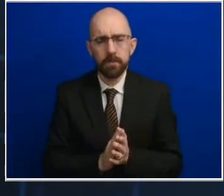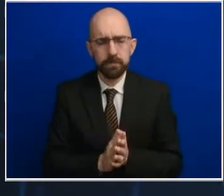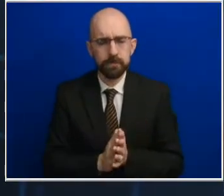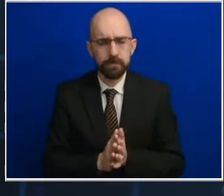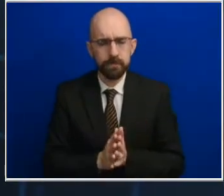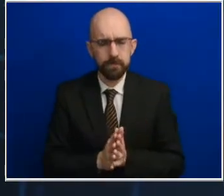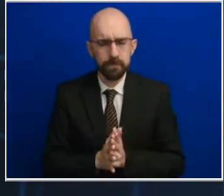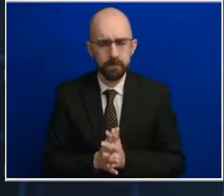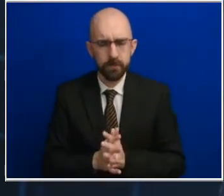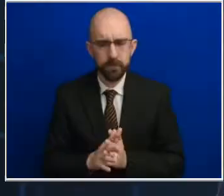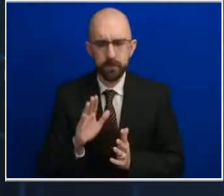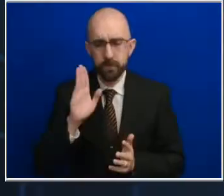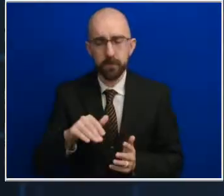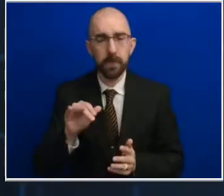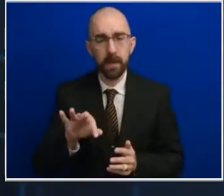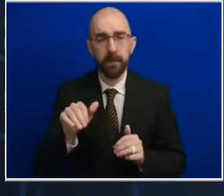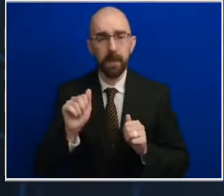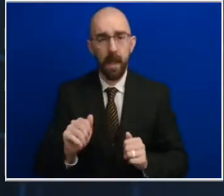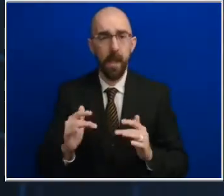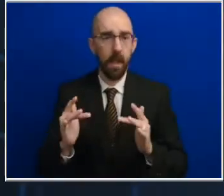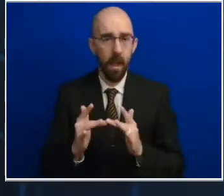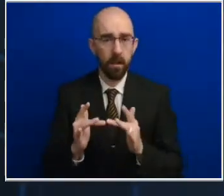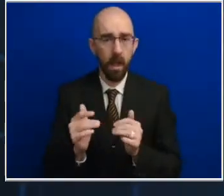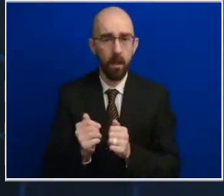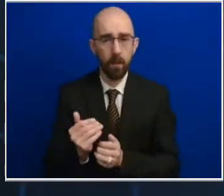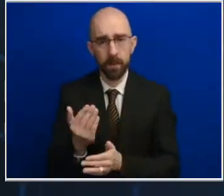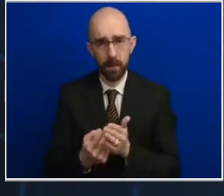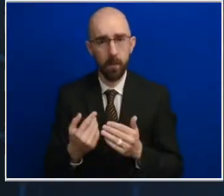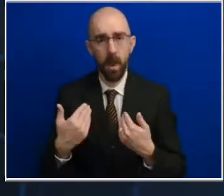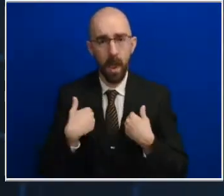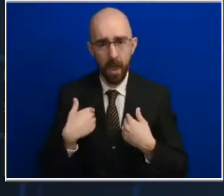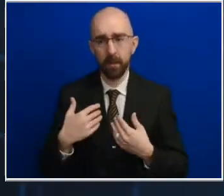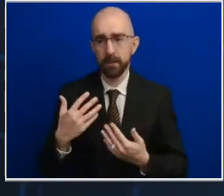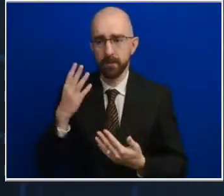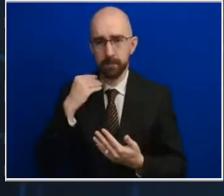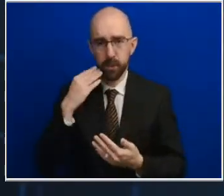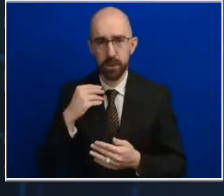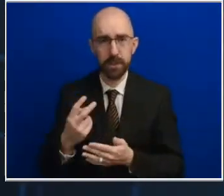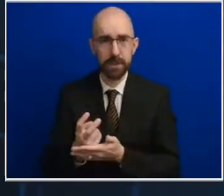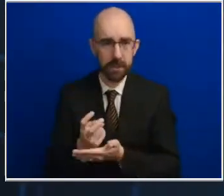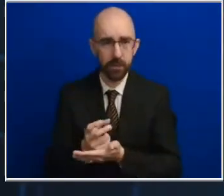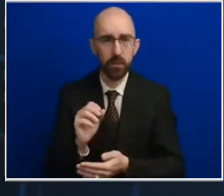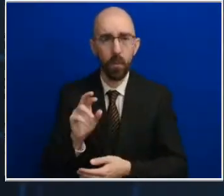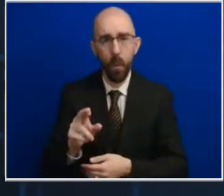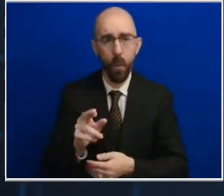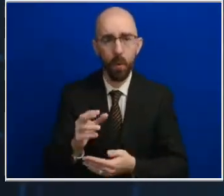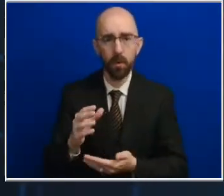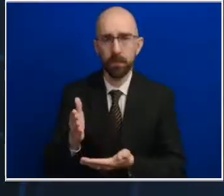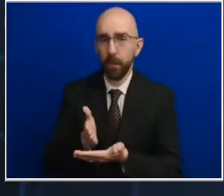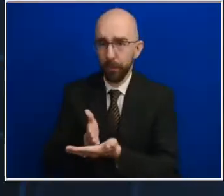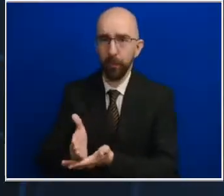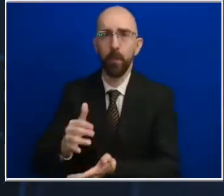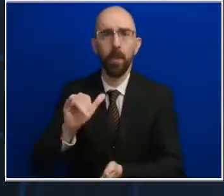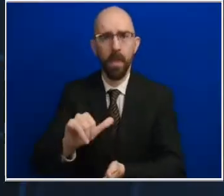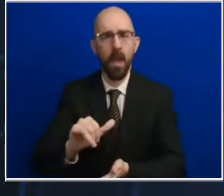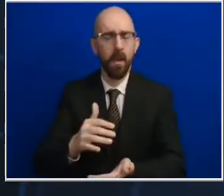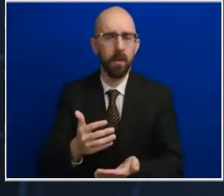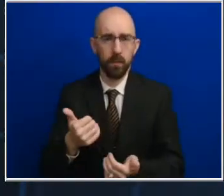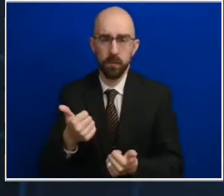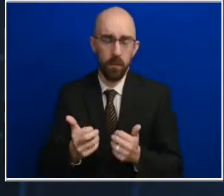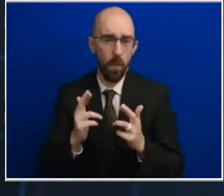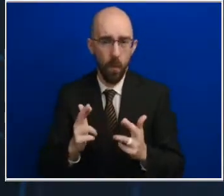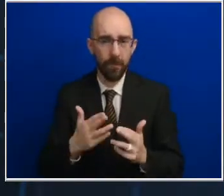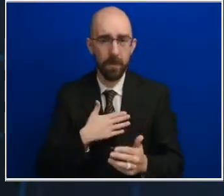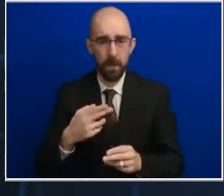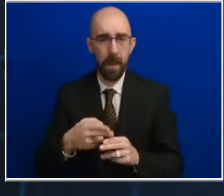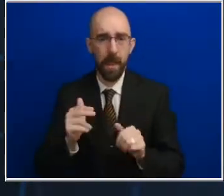you know, if you can get in contact with somebody who has had seizures or is through that, you know, which hopefully my name can get out there